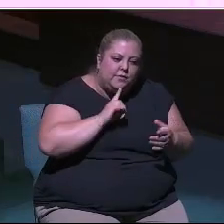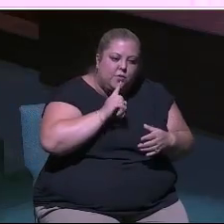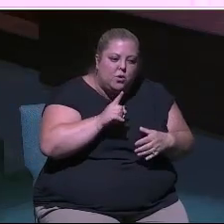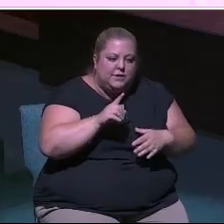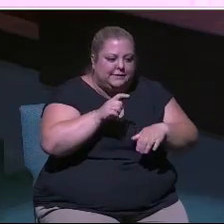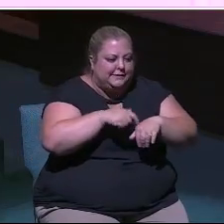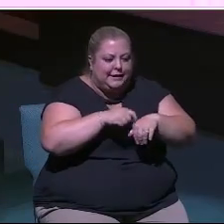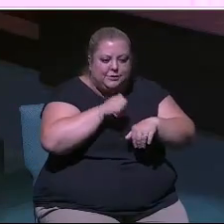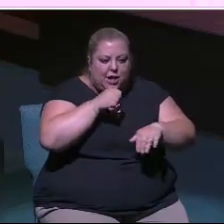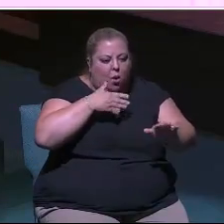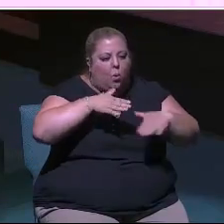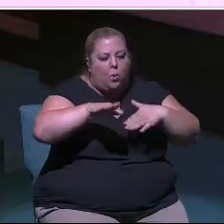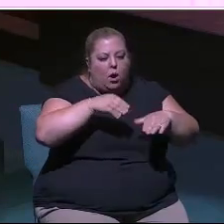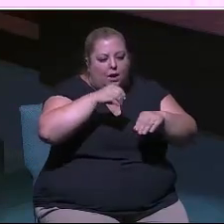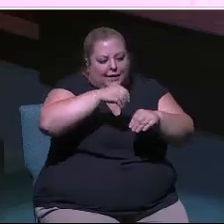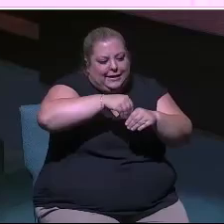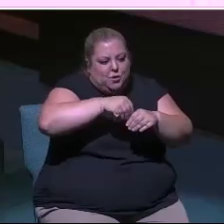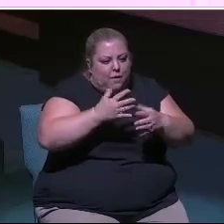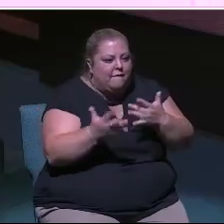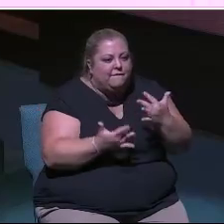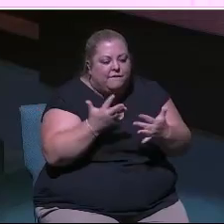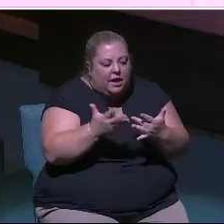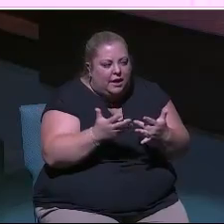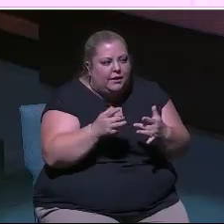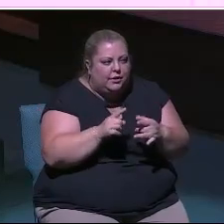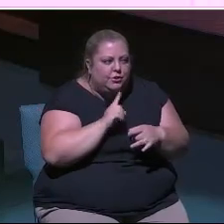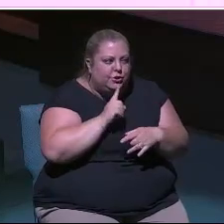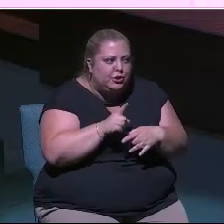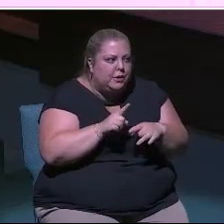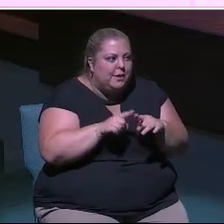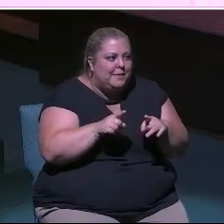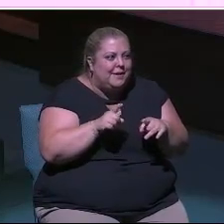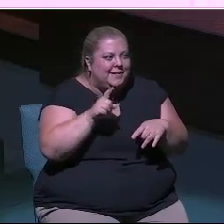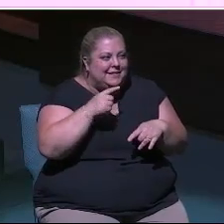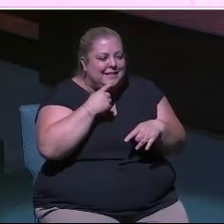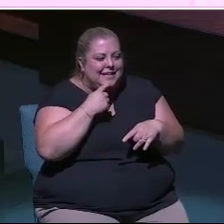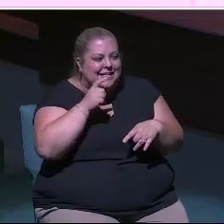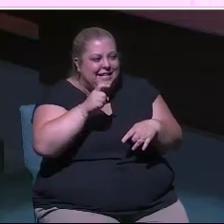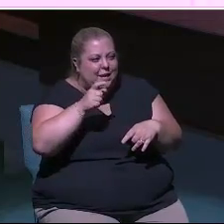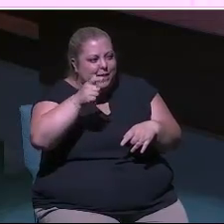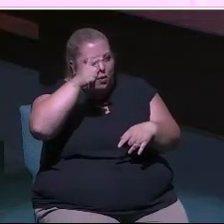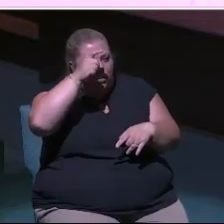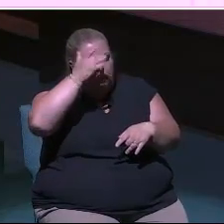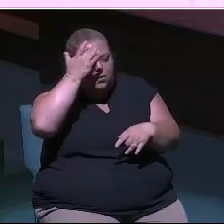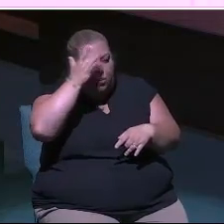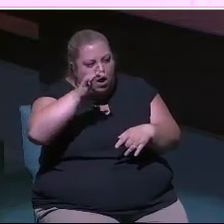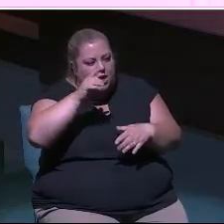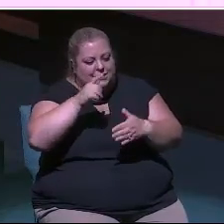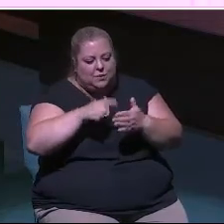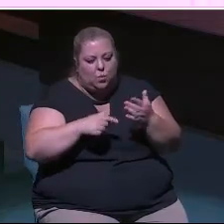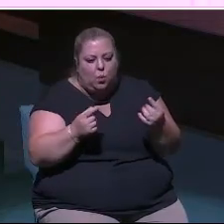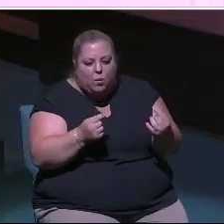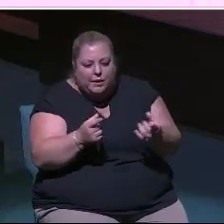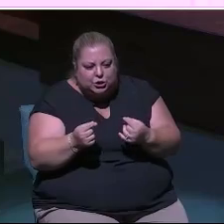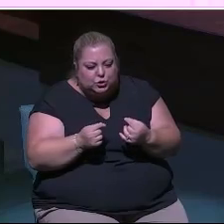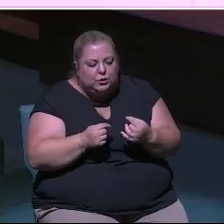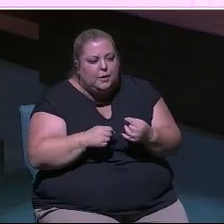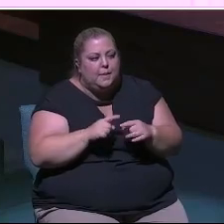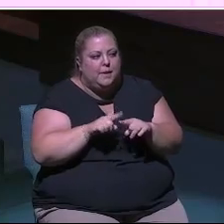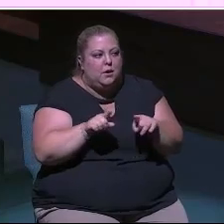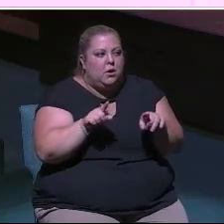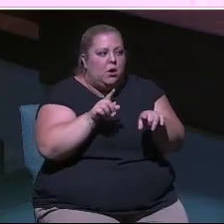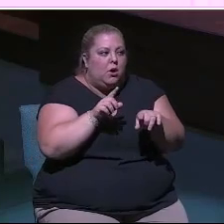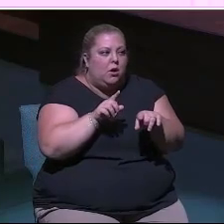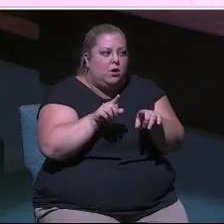necessarily, but I'm saying simply, he's saying we need to be wise in what we do, but we need to continue to do what we're called to do,